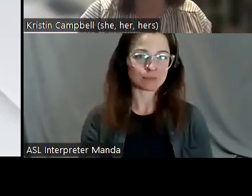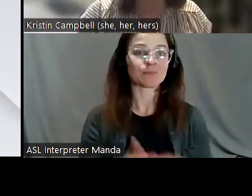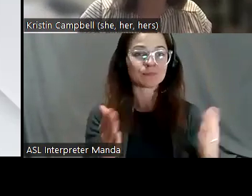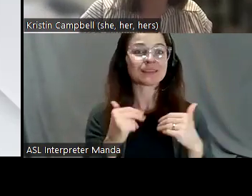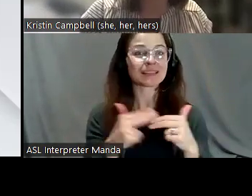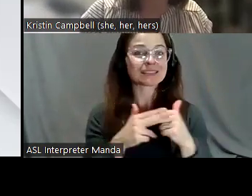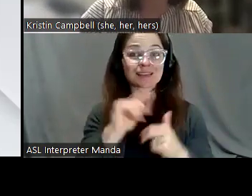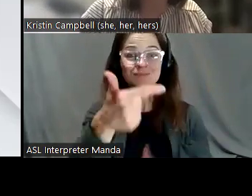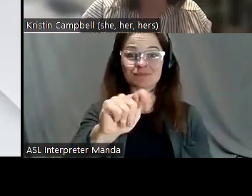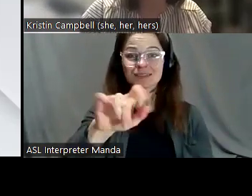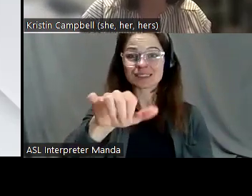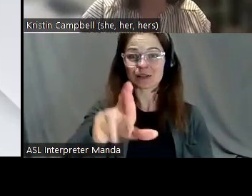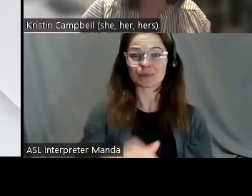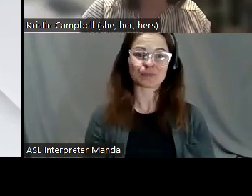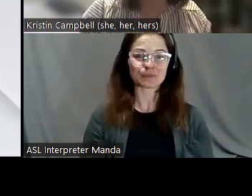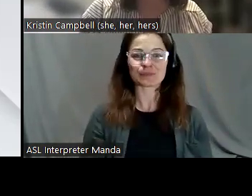Go ahead, Tyler.